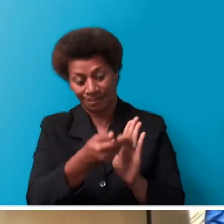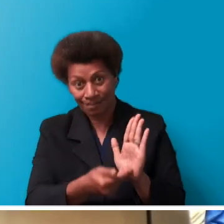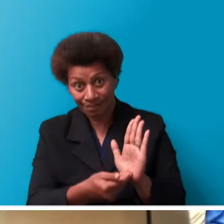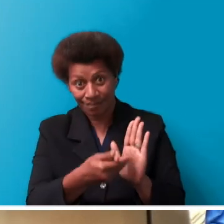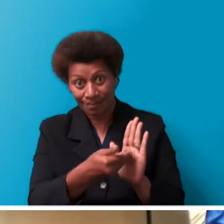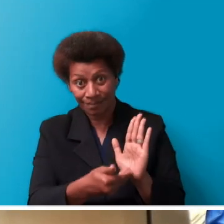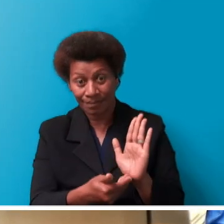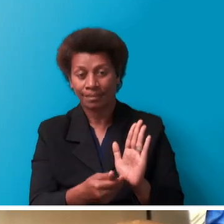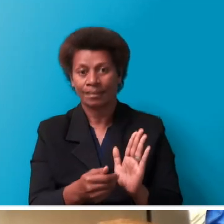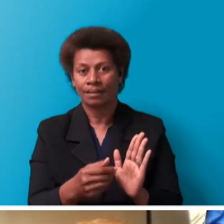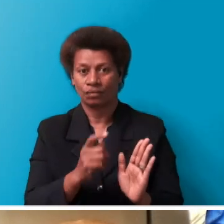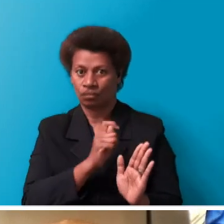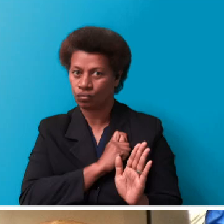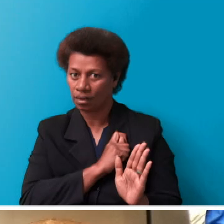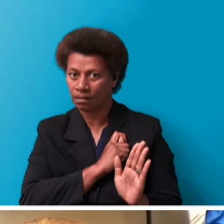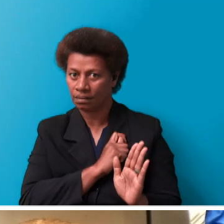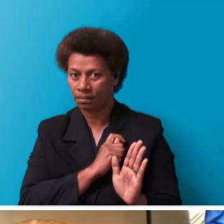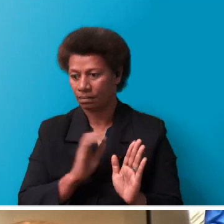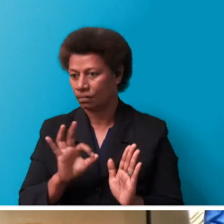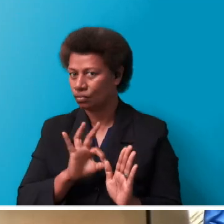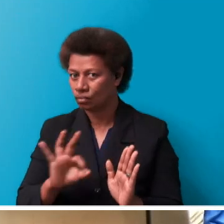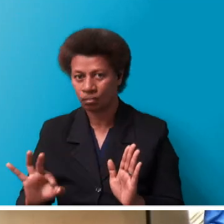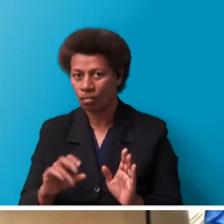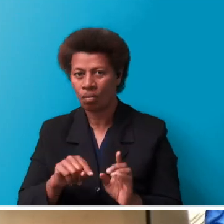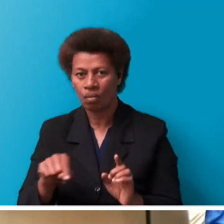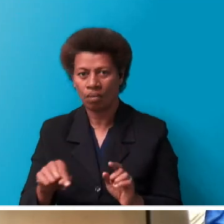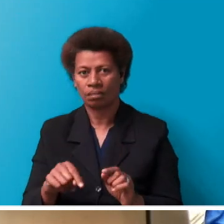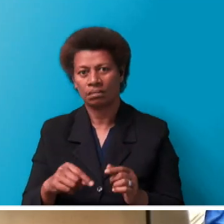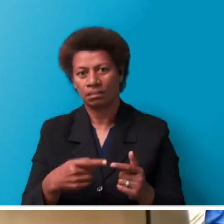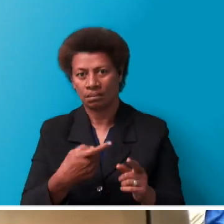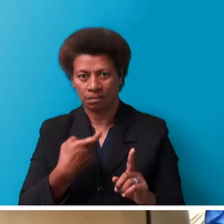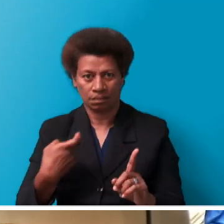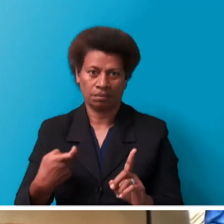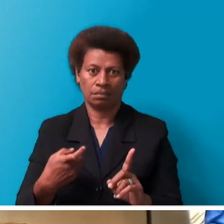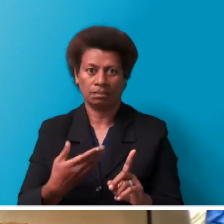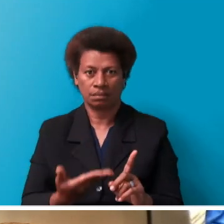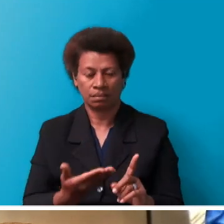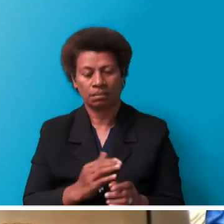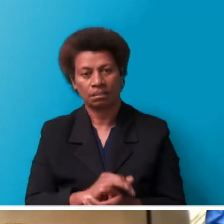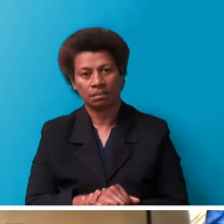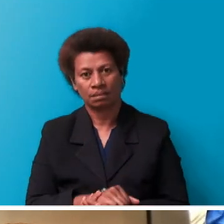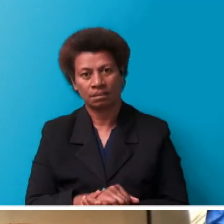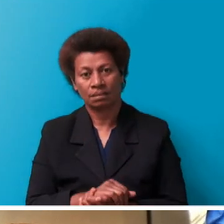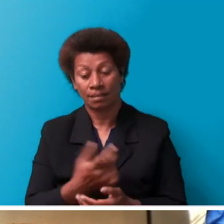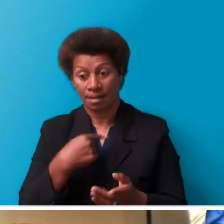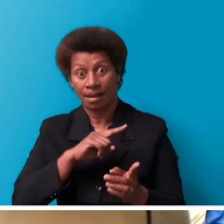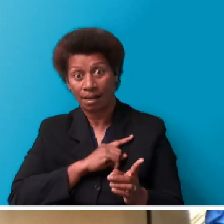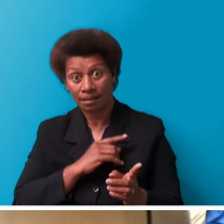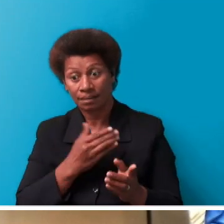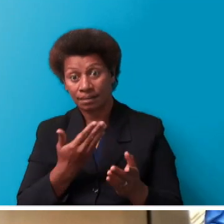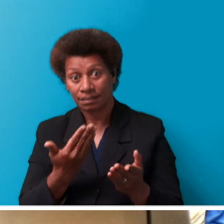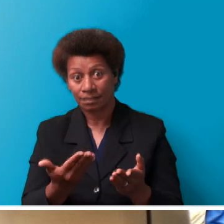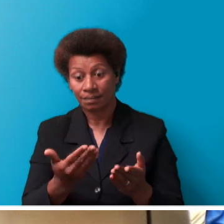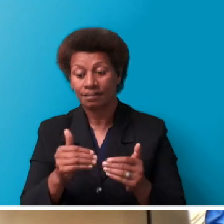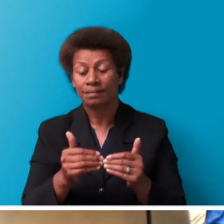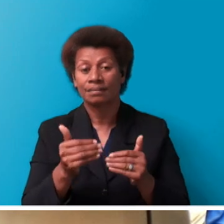trust and not on fear. Mr. Speaker, let us move forward with a renewed commitment